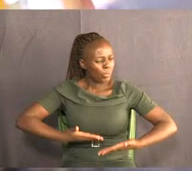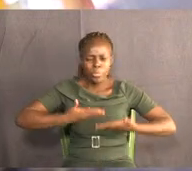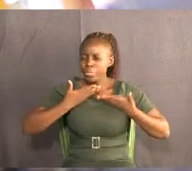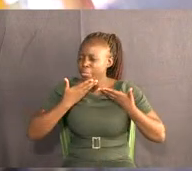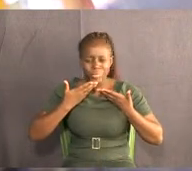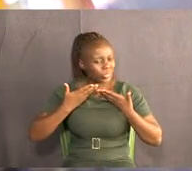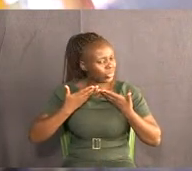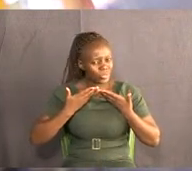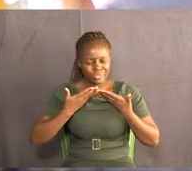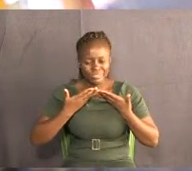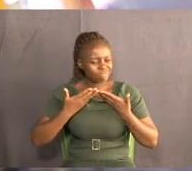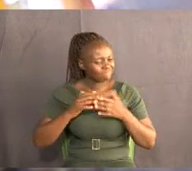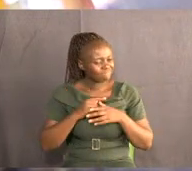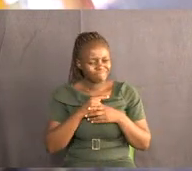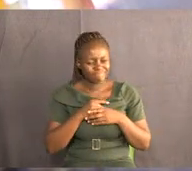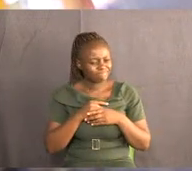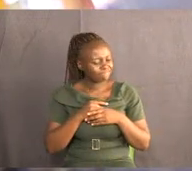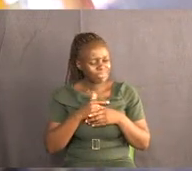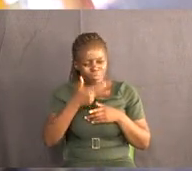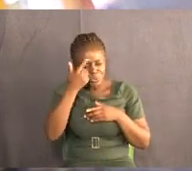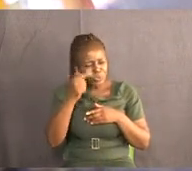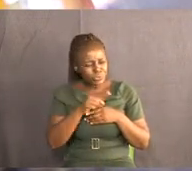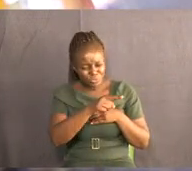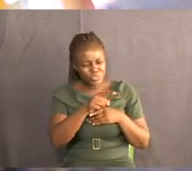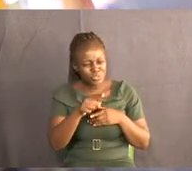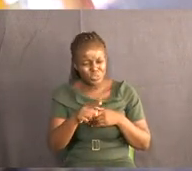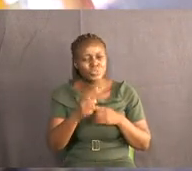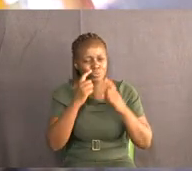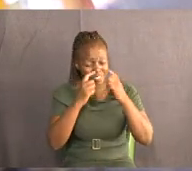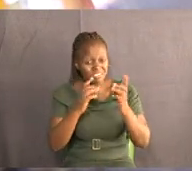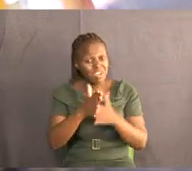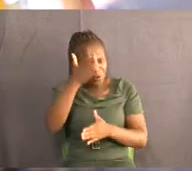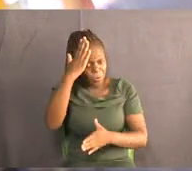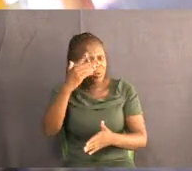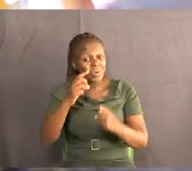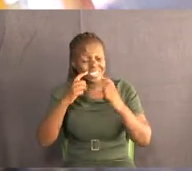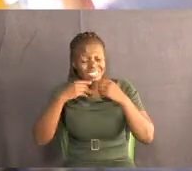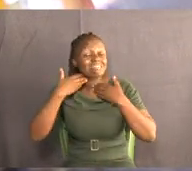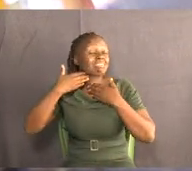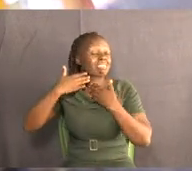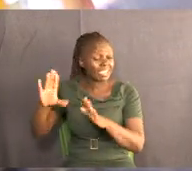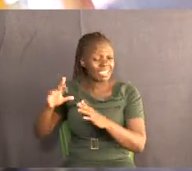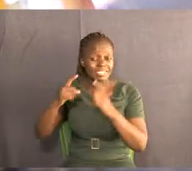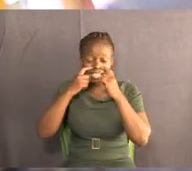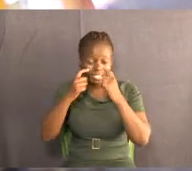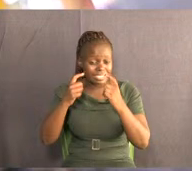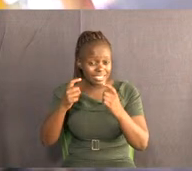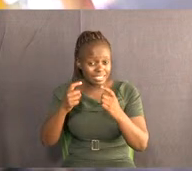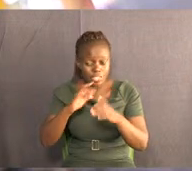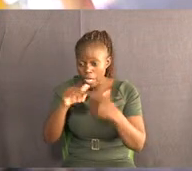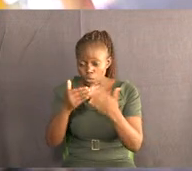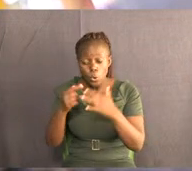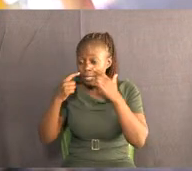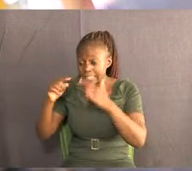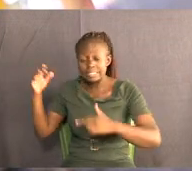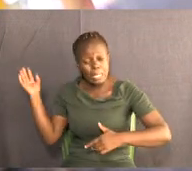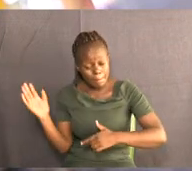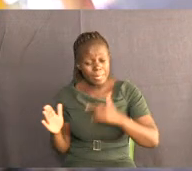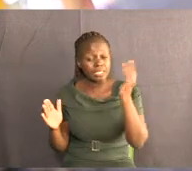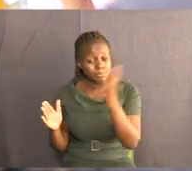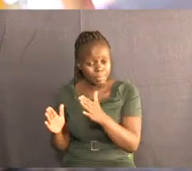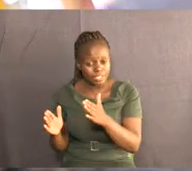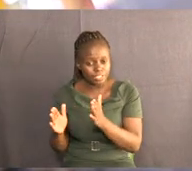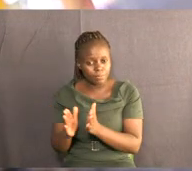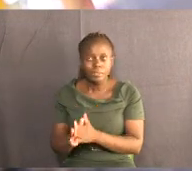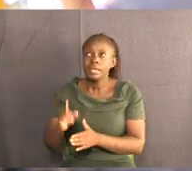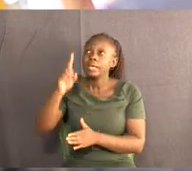and everything that he hates, because God hates sin and no sin goes unpunished,